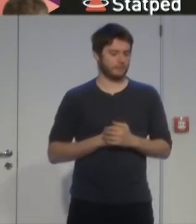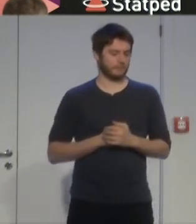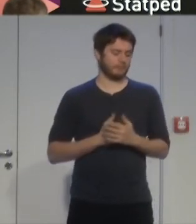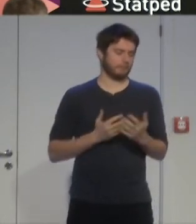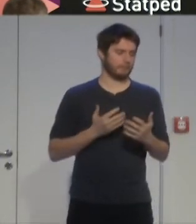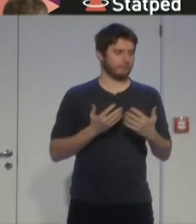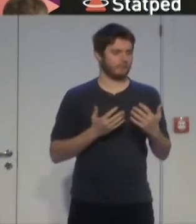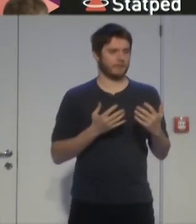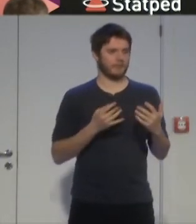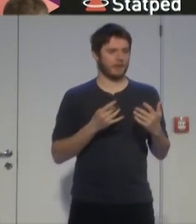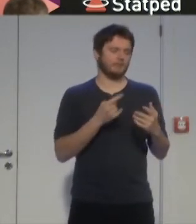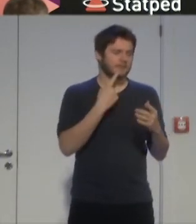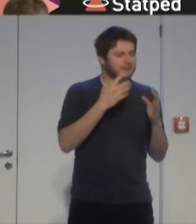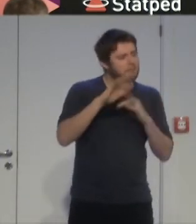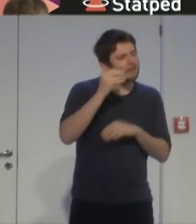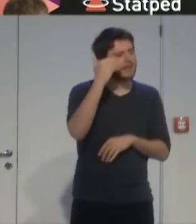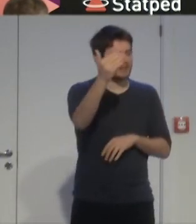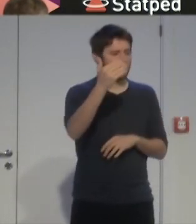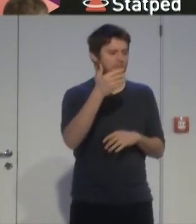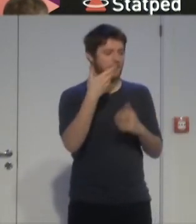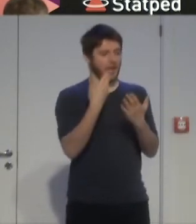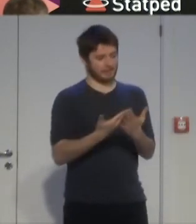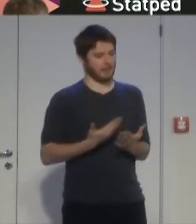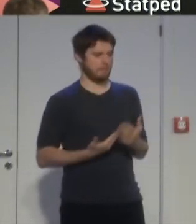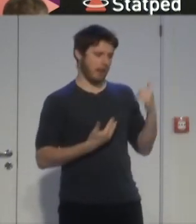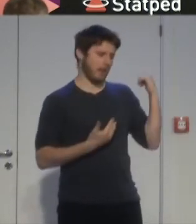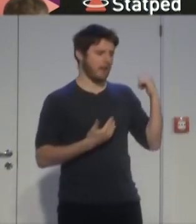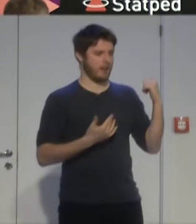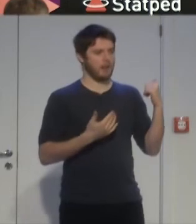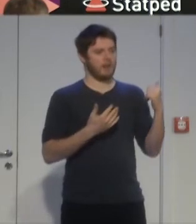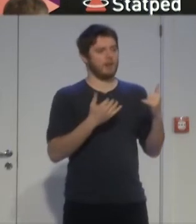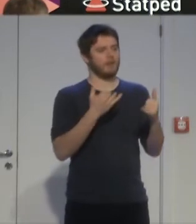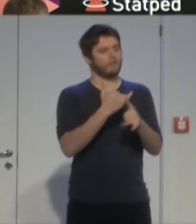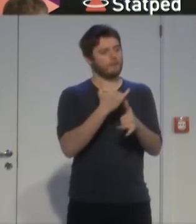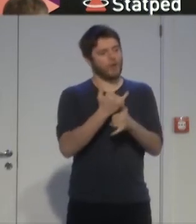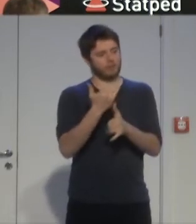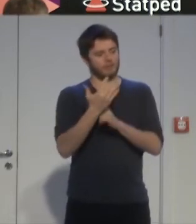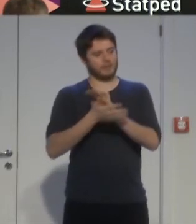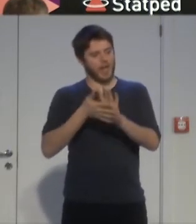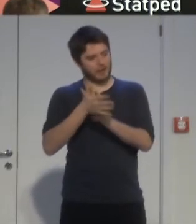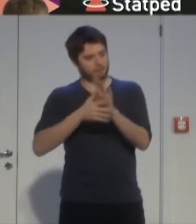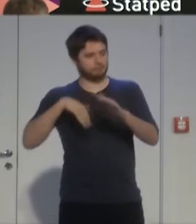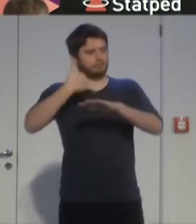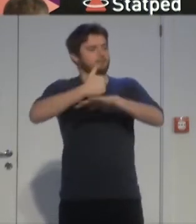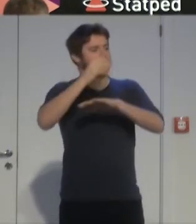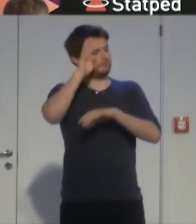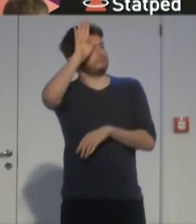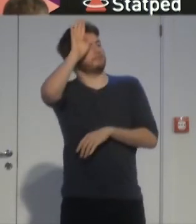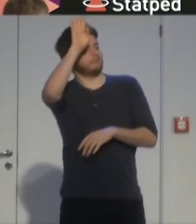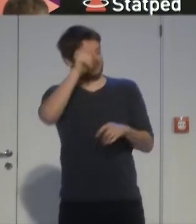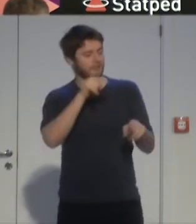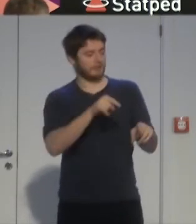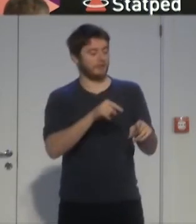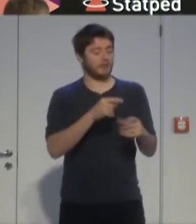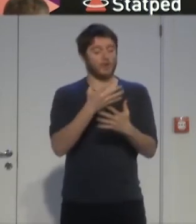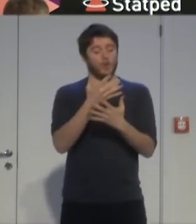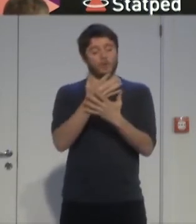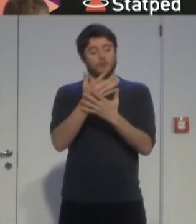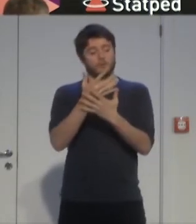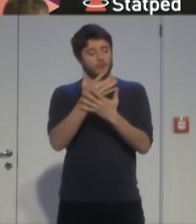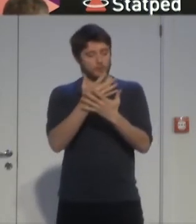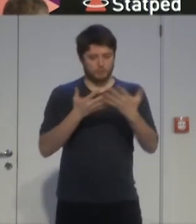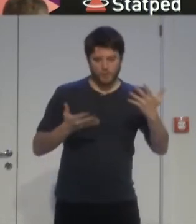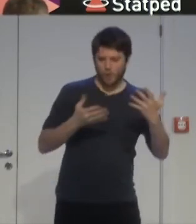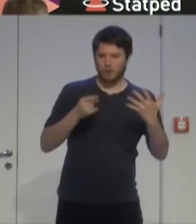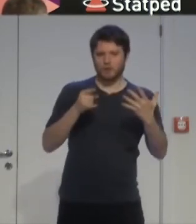Yeah, we come back to that. This is an example. It was a created sign. Language is about making sense of the world